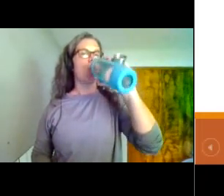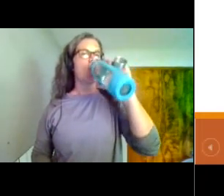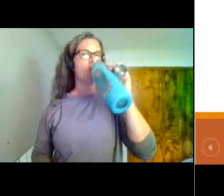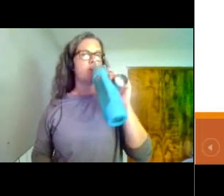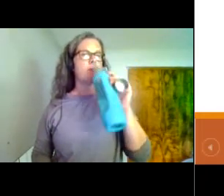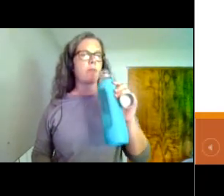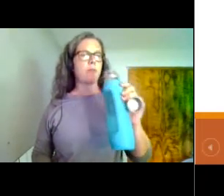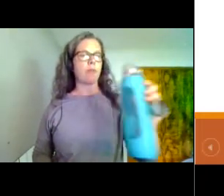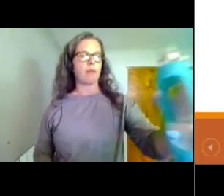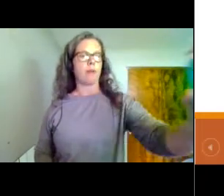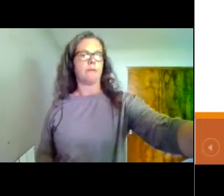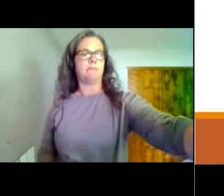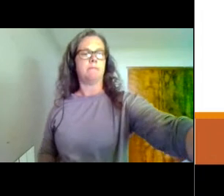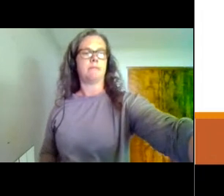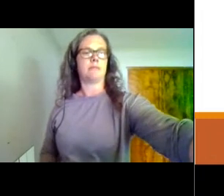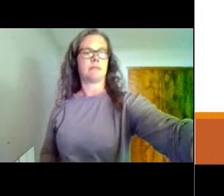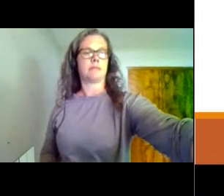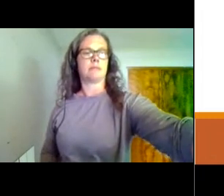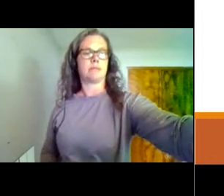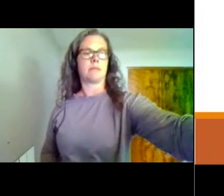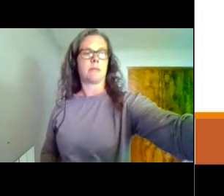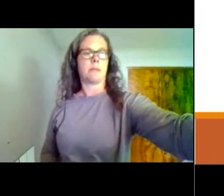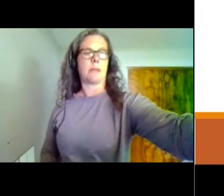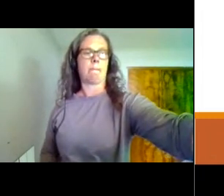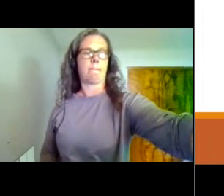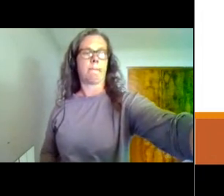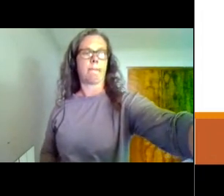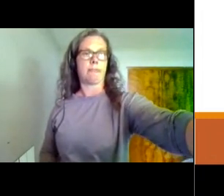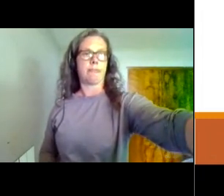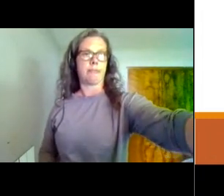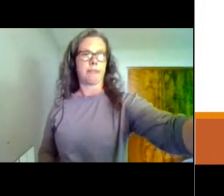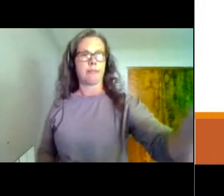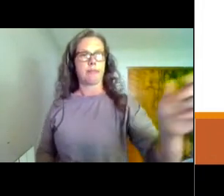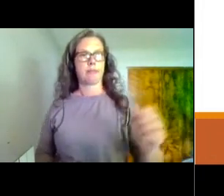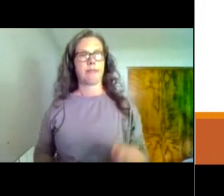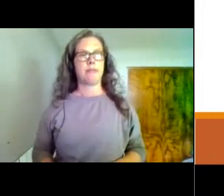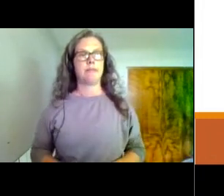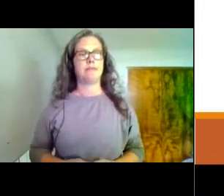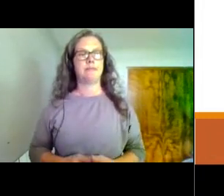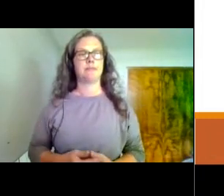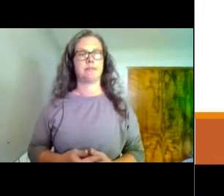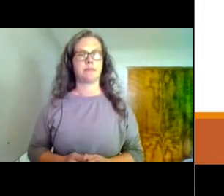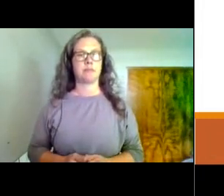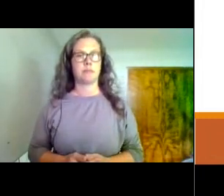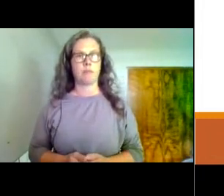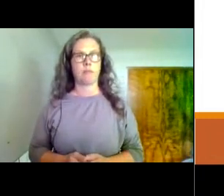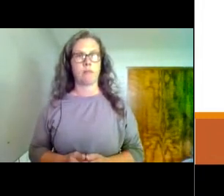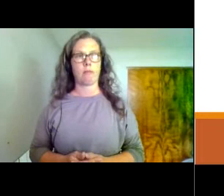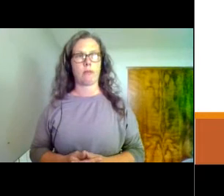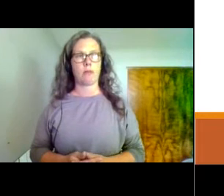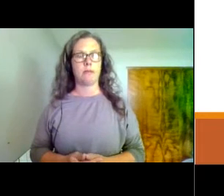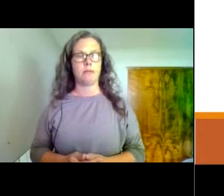just highlighted a few of the different types of pipe that you're probably going to see in these ditches, or drive culverts that cross these